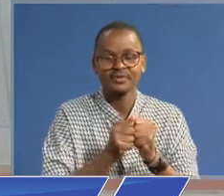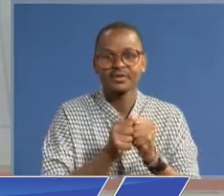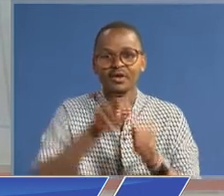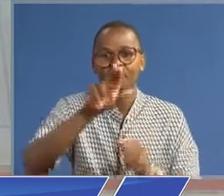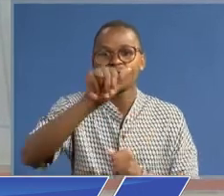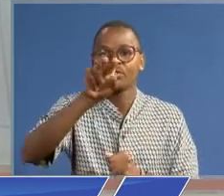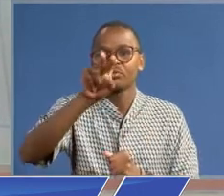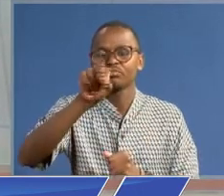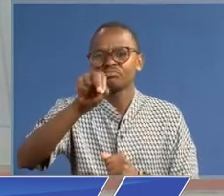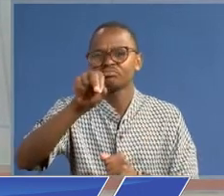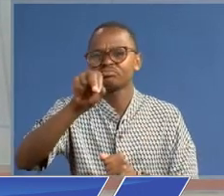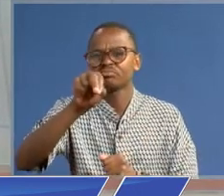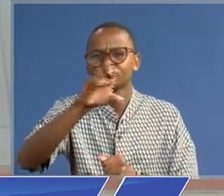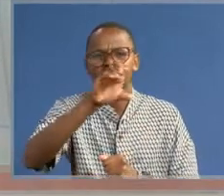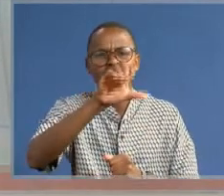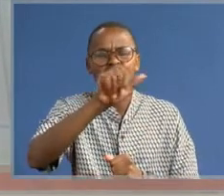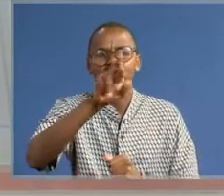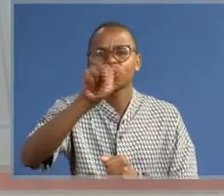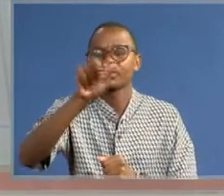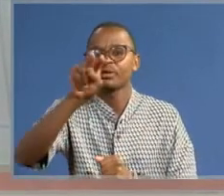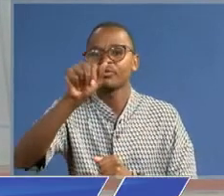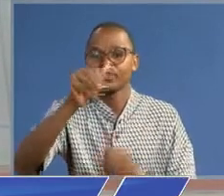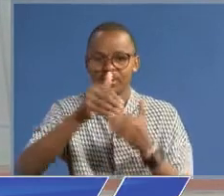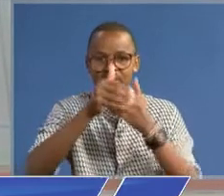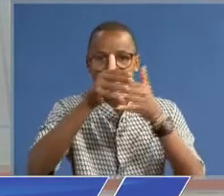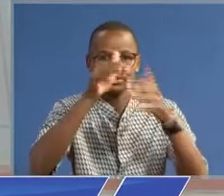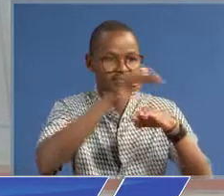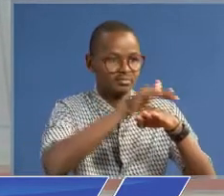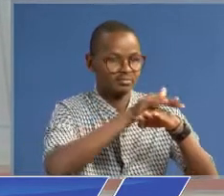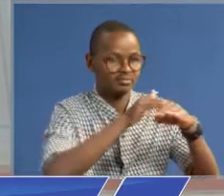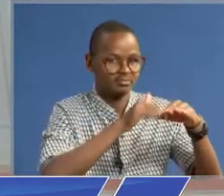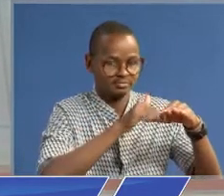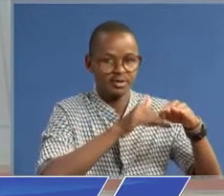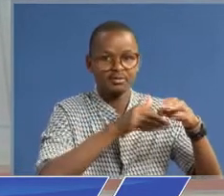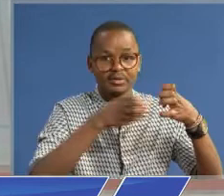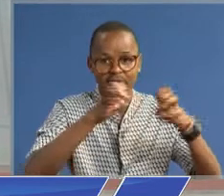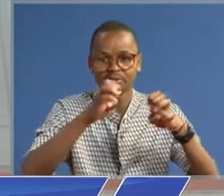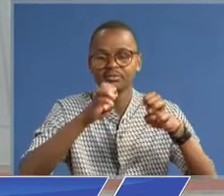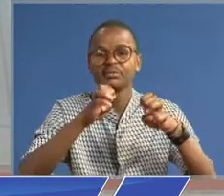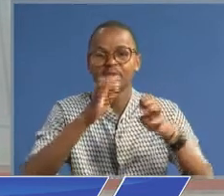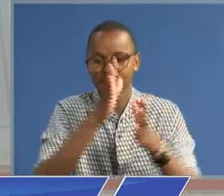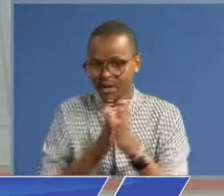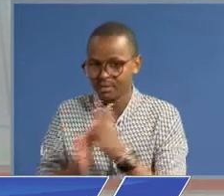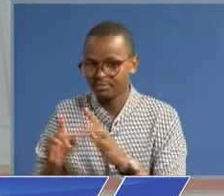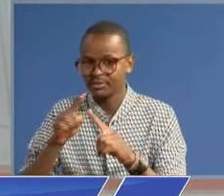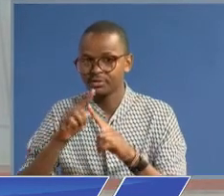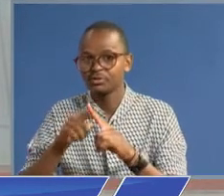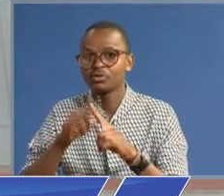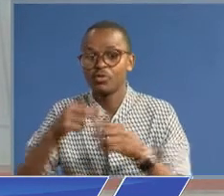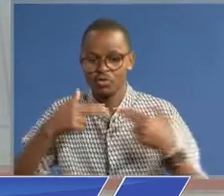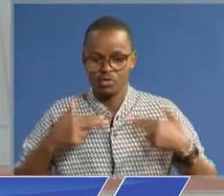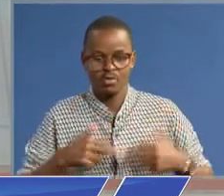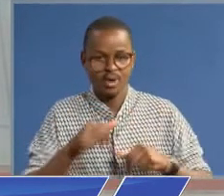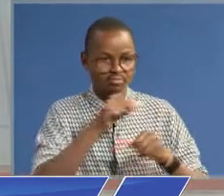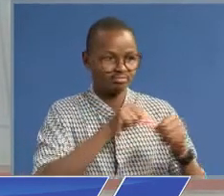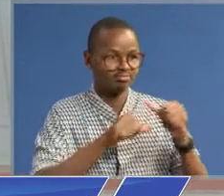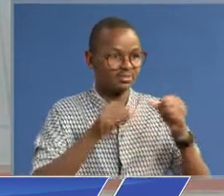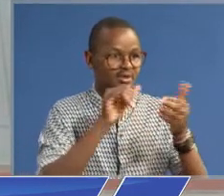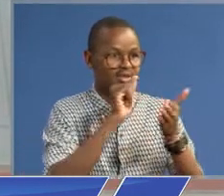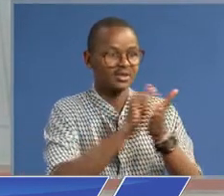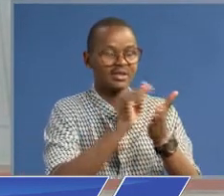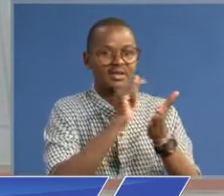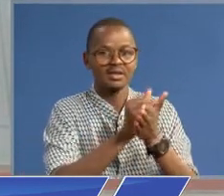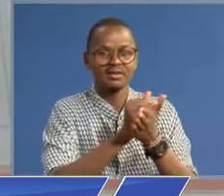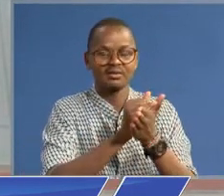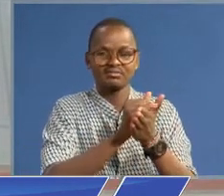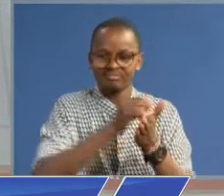Tonyuru River Camel Caravan came to a close with leaders calling on concerted efforts and strategies to deal human activities that are